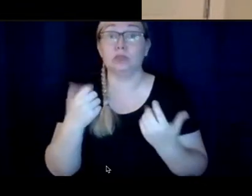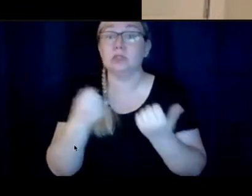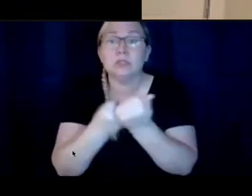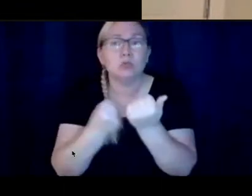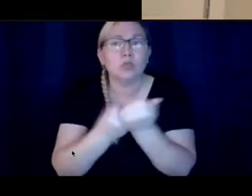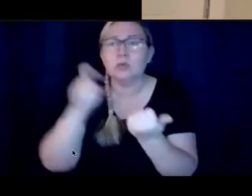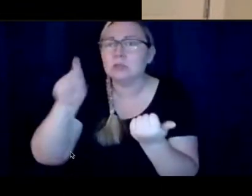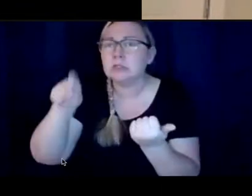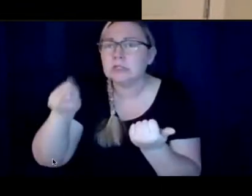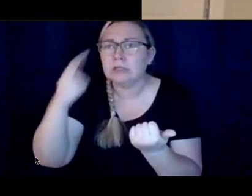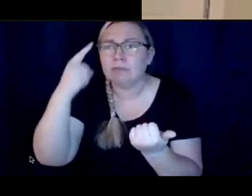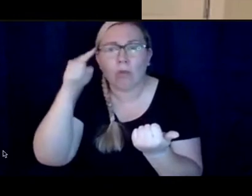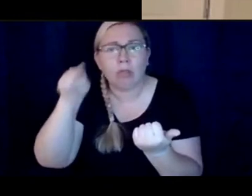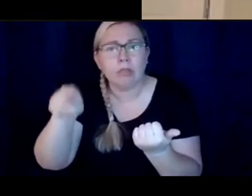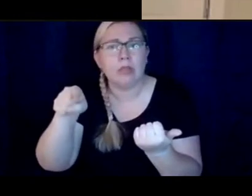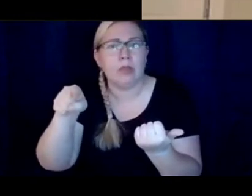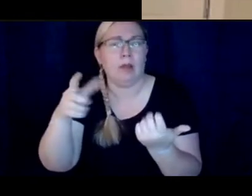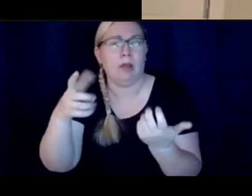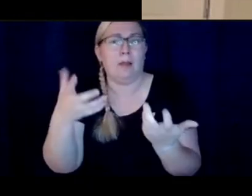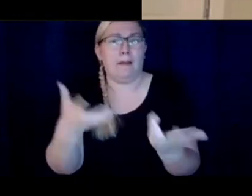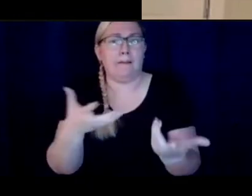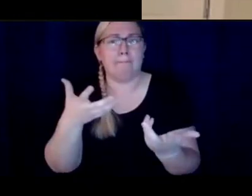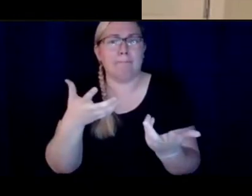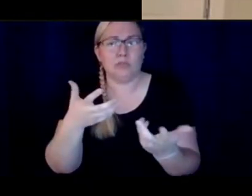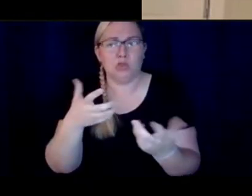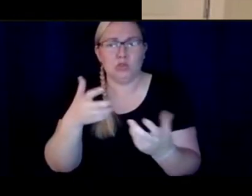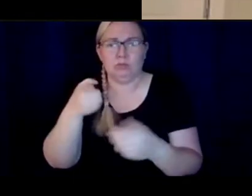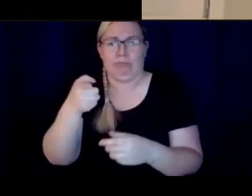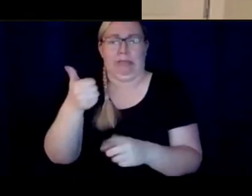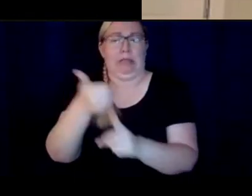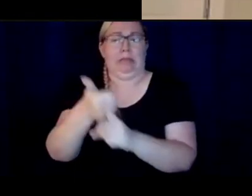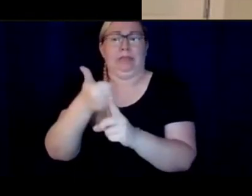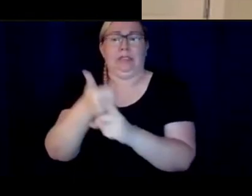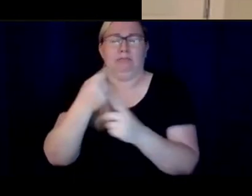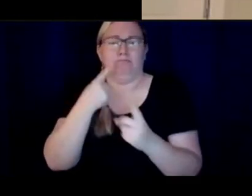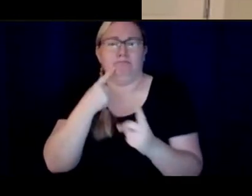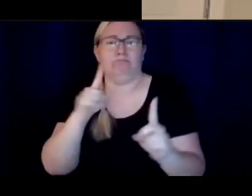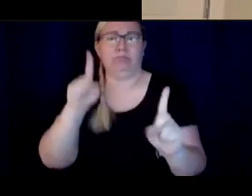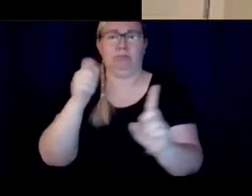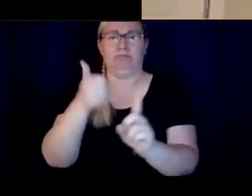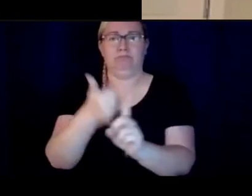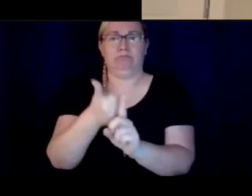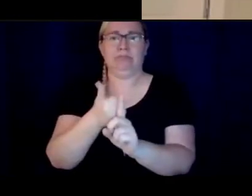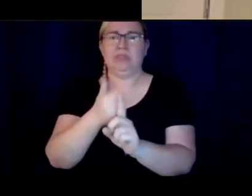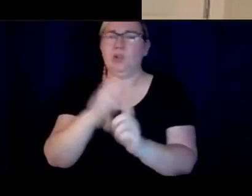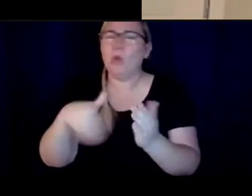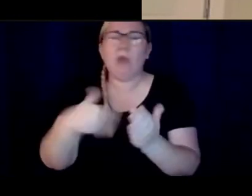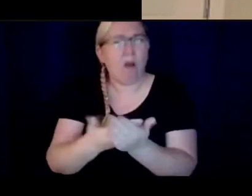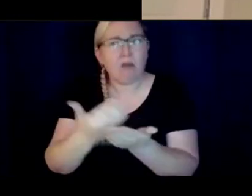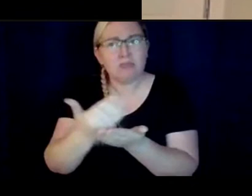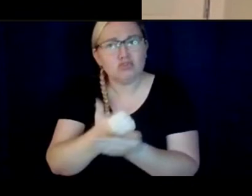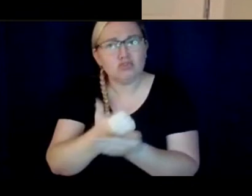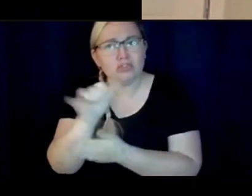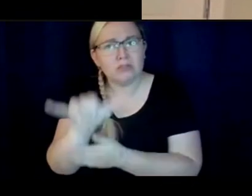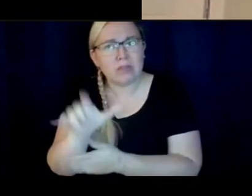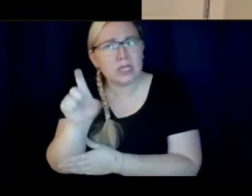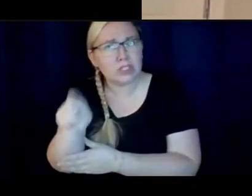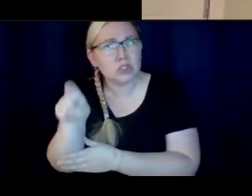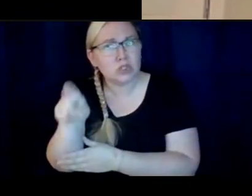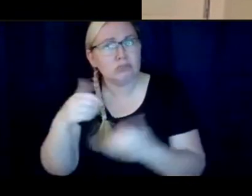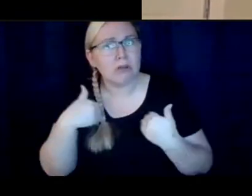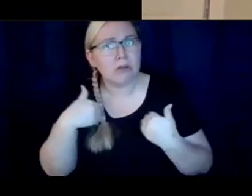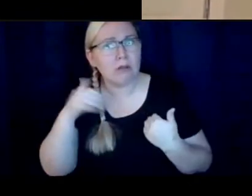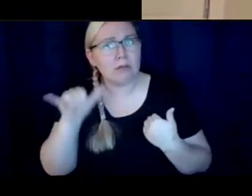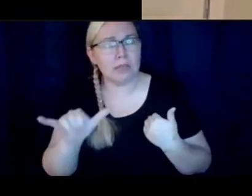they need to be their full selves? Don't we all deserve that? Don't we all? You